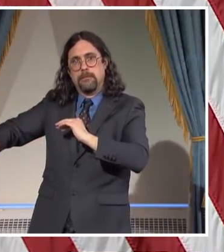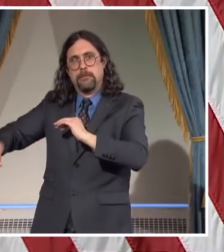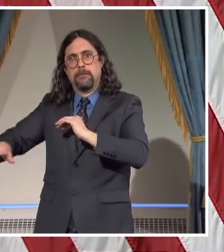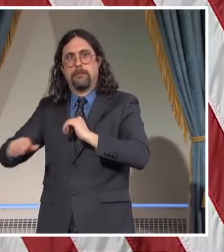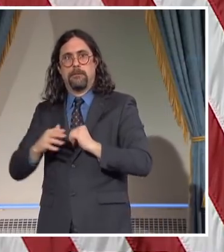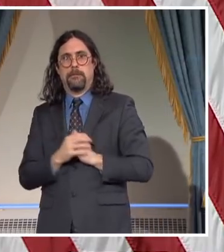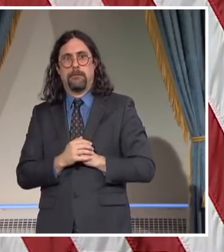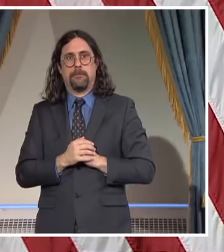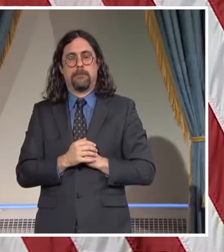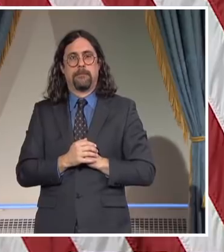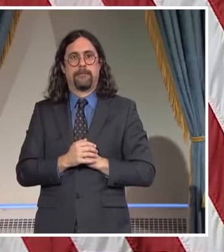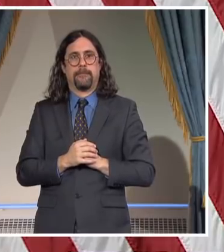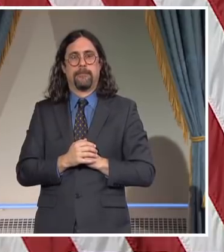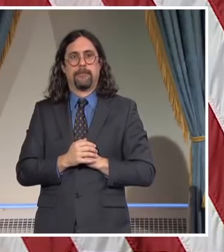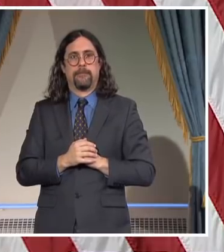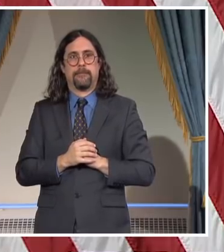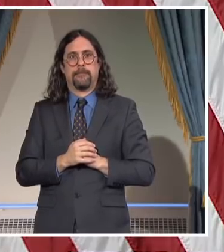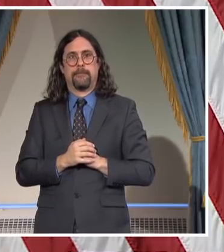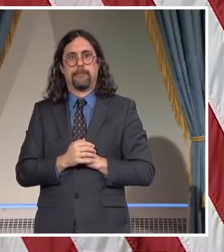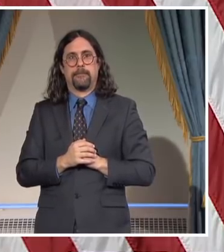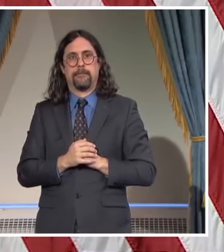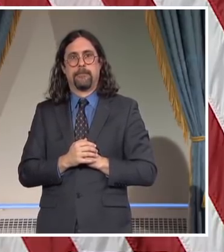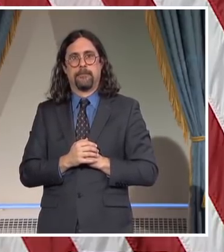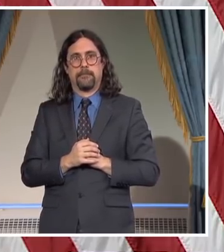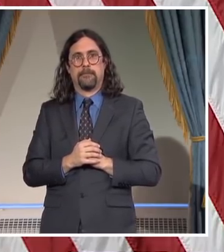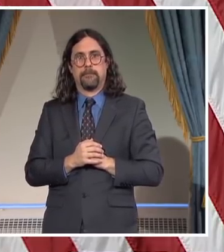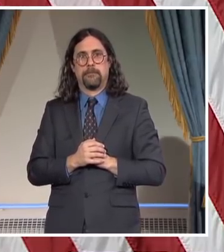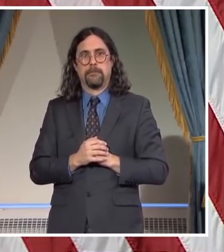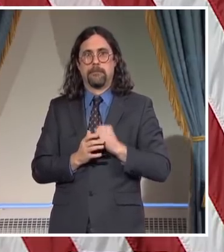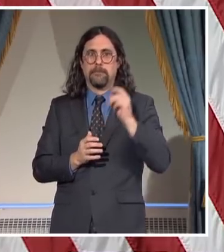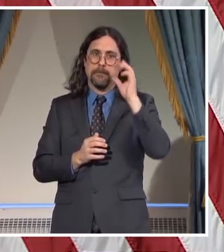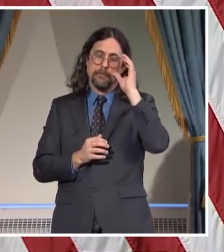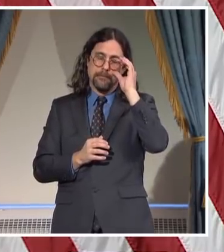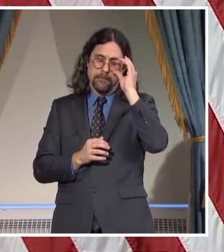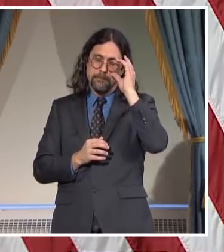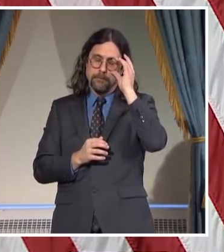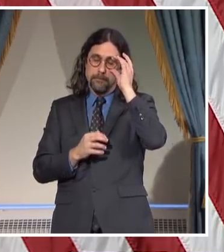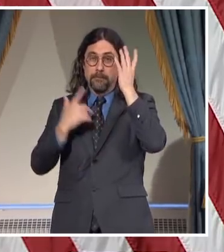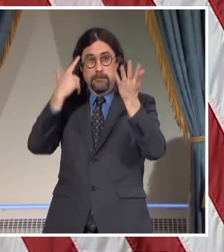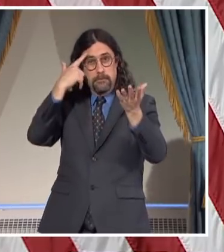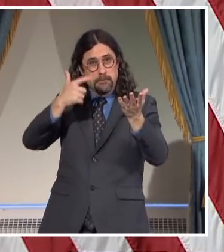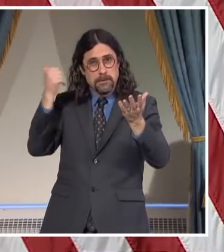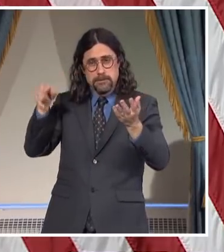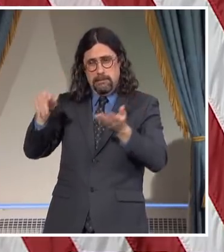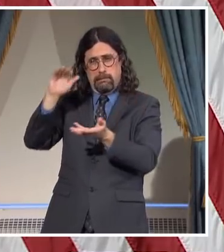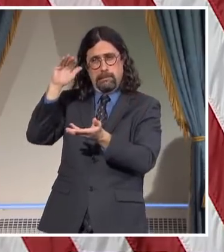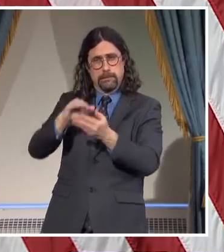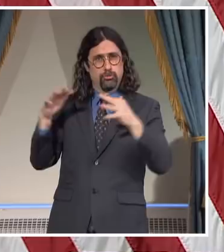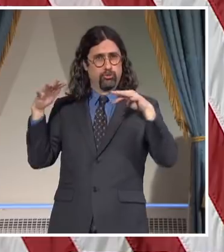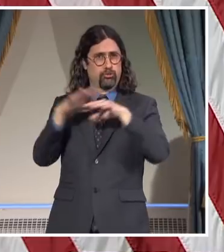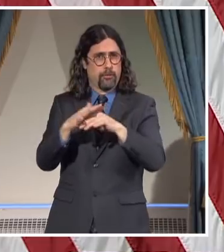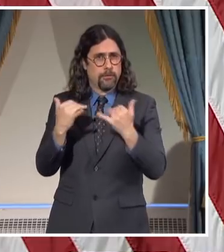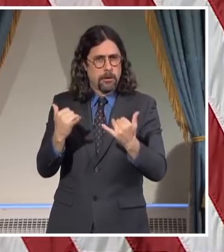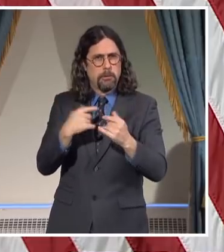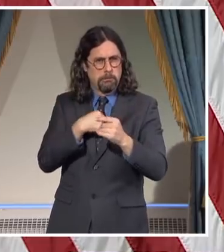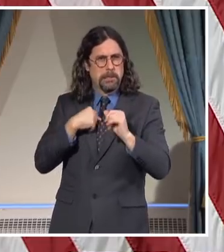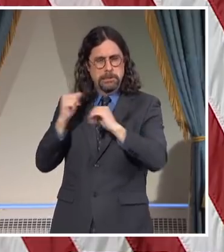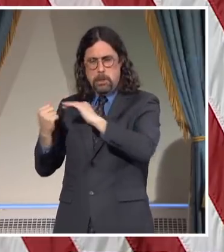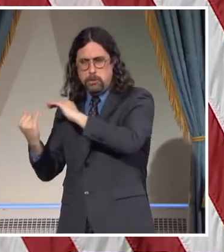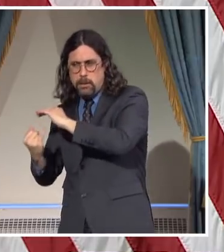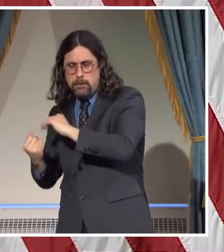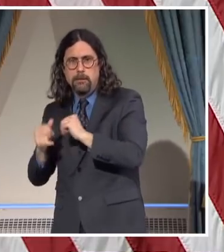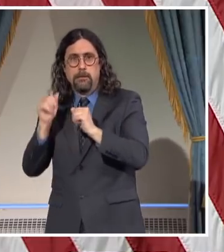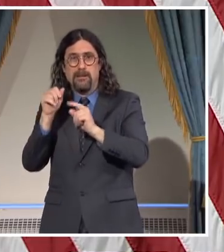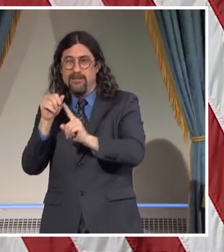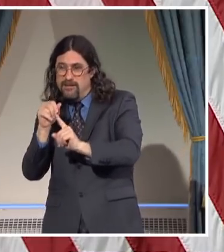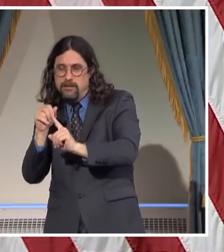We also, as I said, by the end of today, we'll have 200 inmates who will have left because